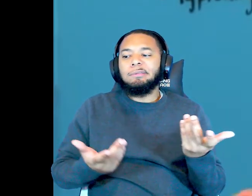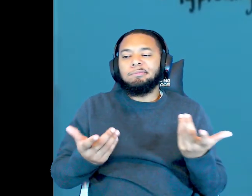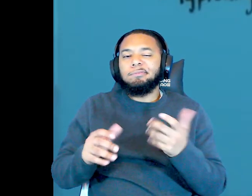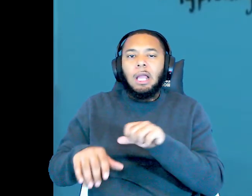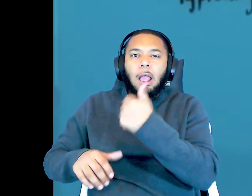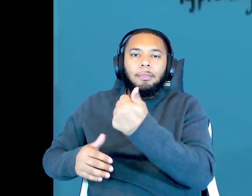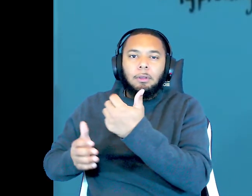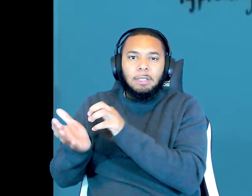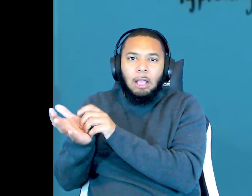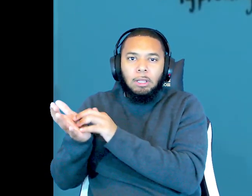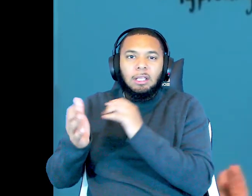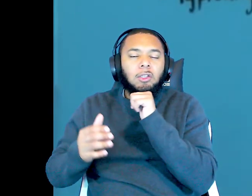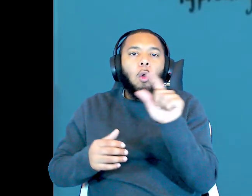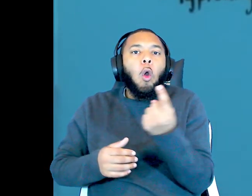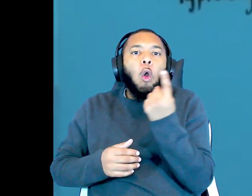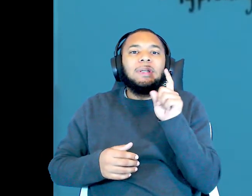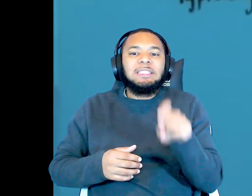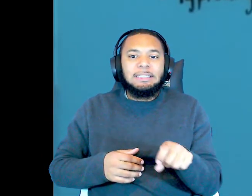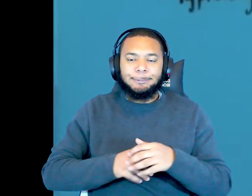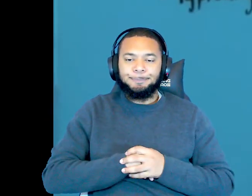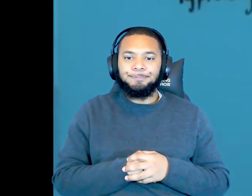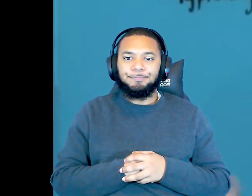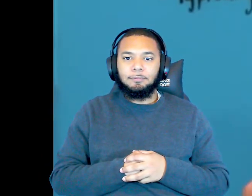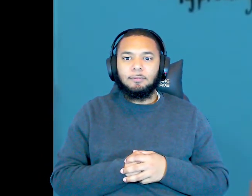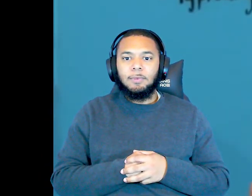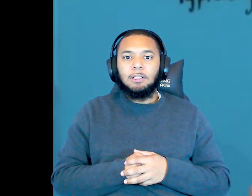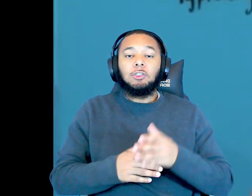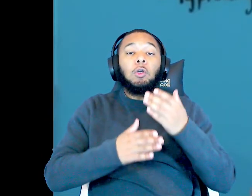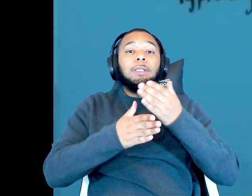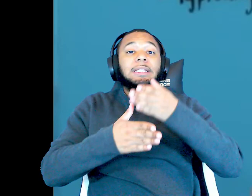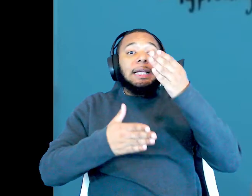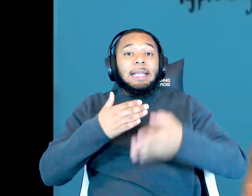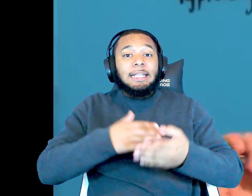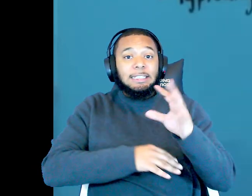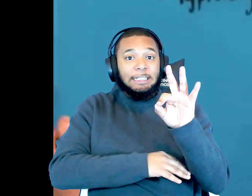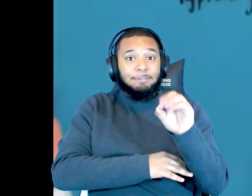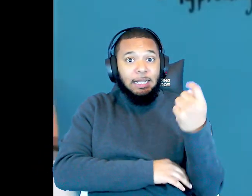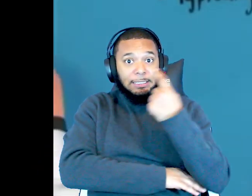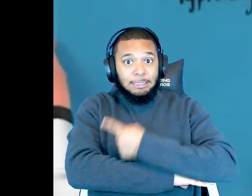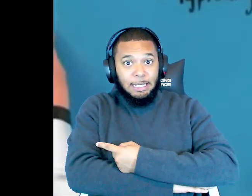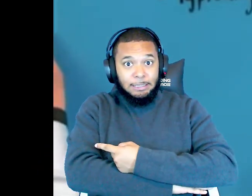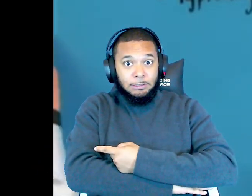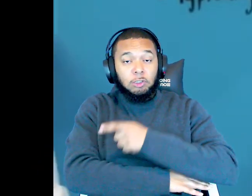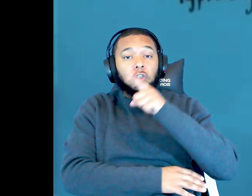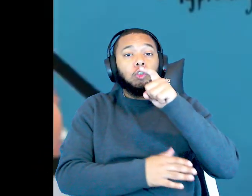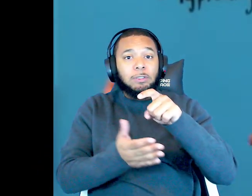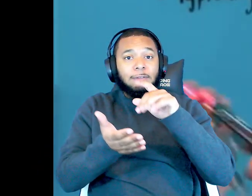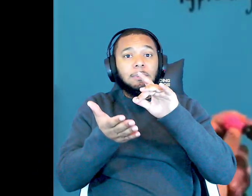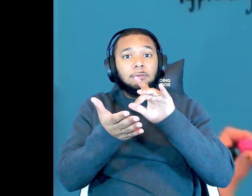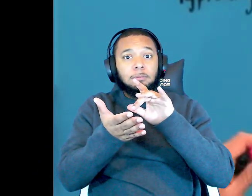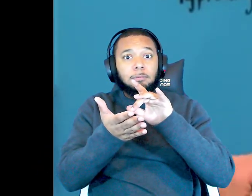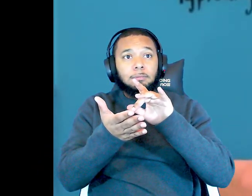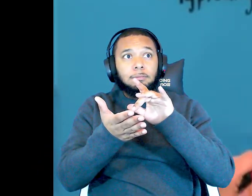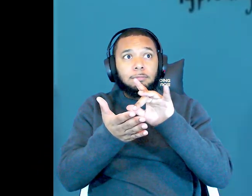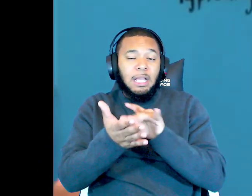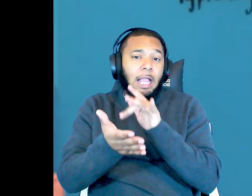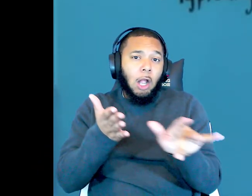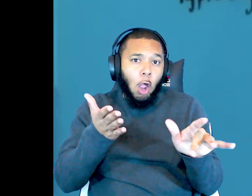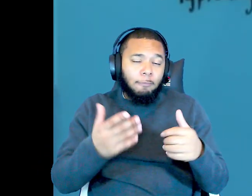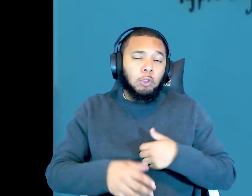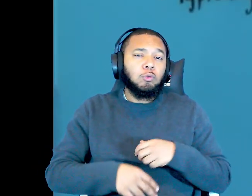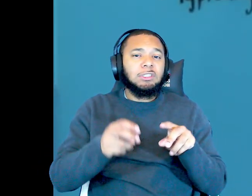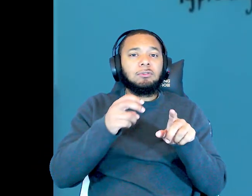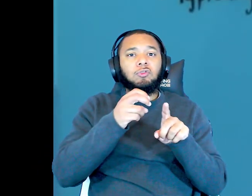interest on 800. So at the end of the 90 days, you are going to send a transfer through an